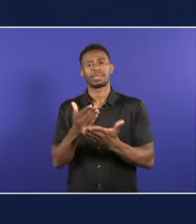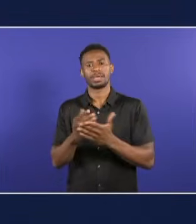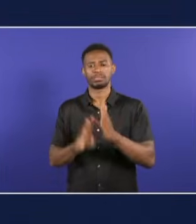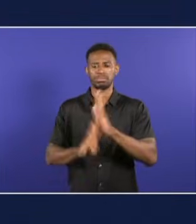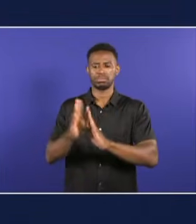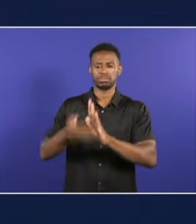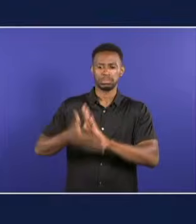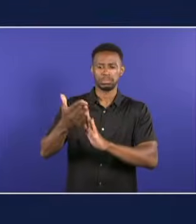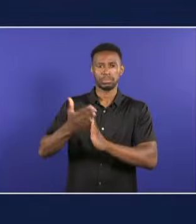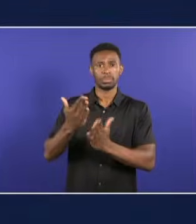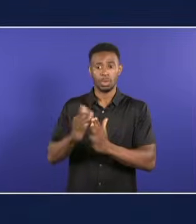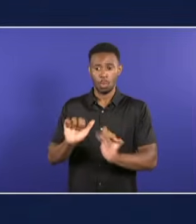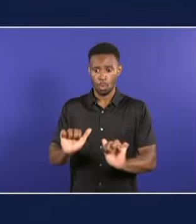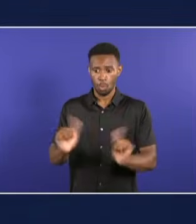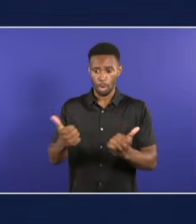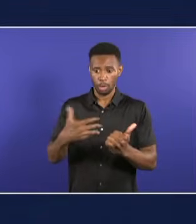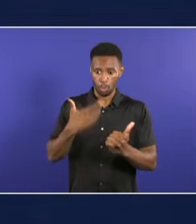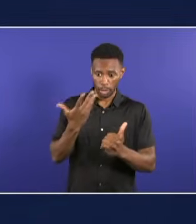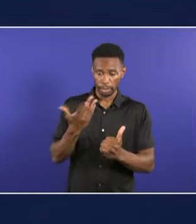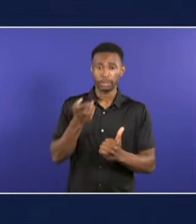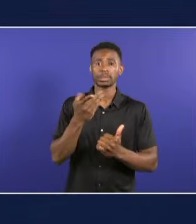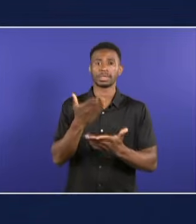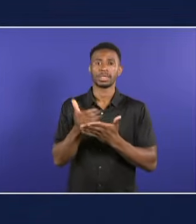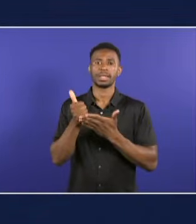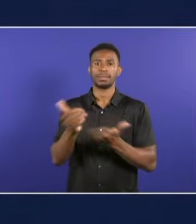what freedom must mean in South Africa.